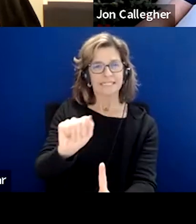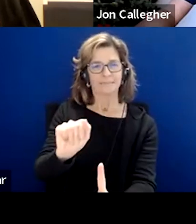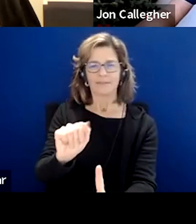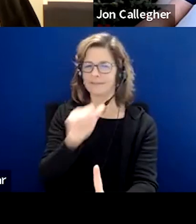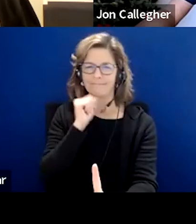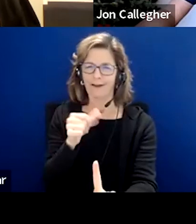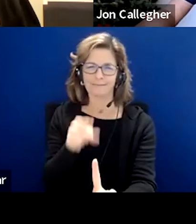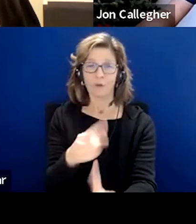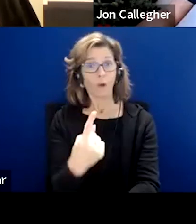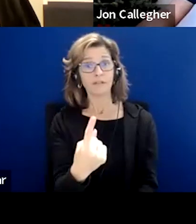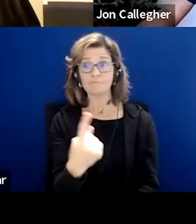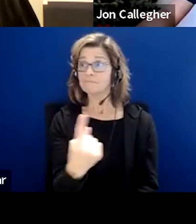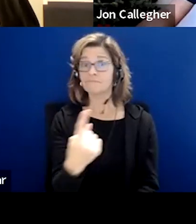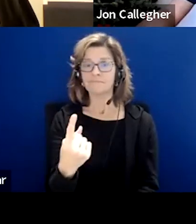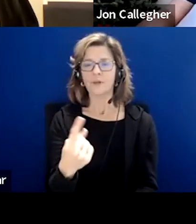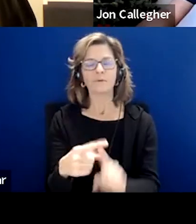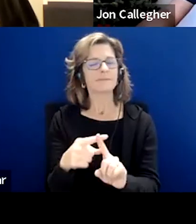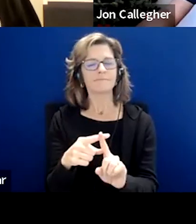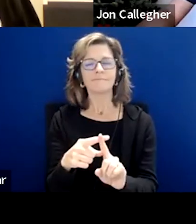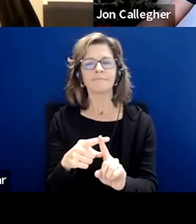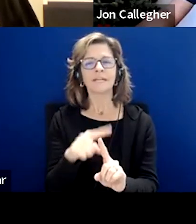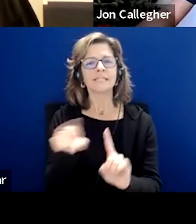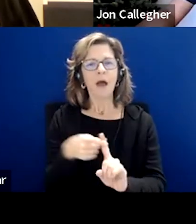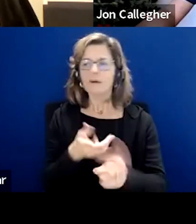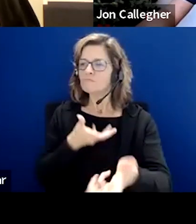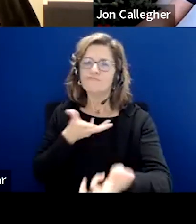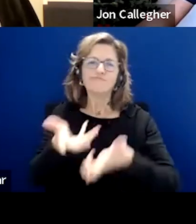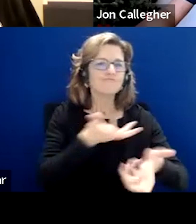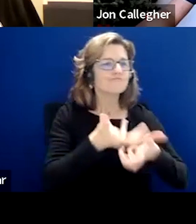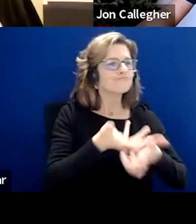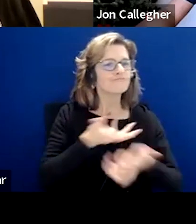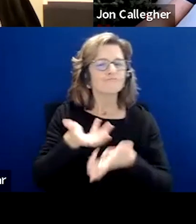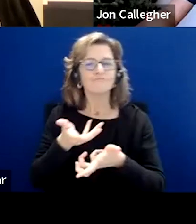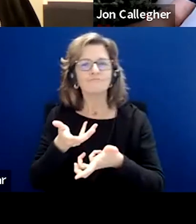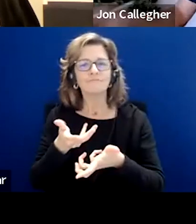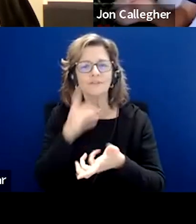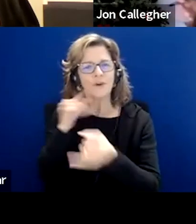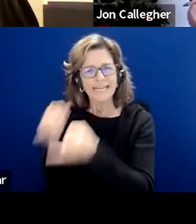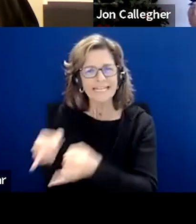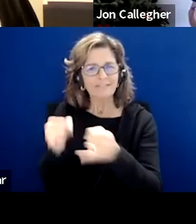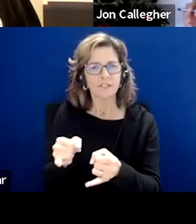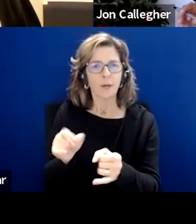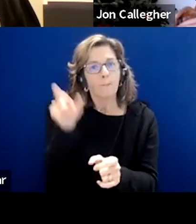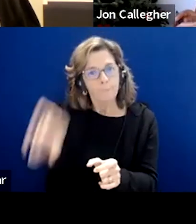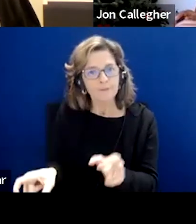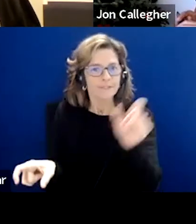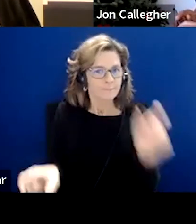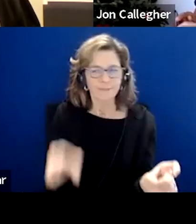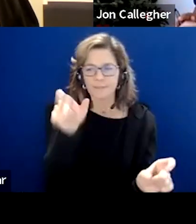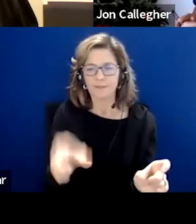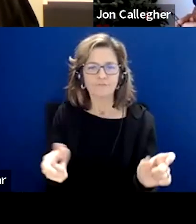being able to interact with individuals and